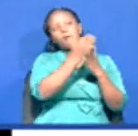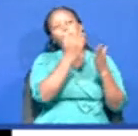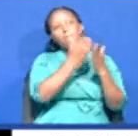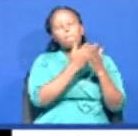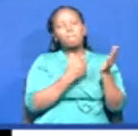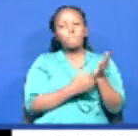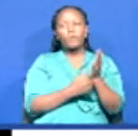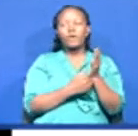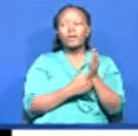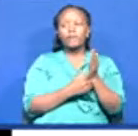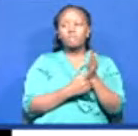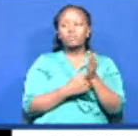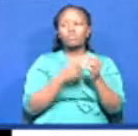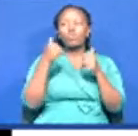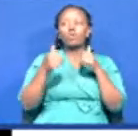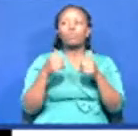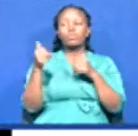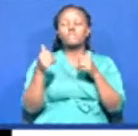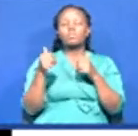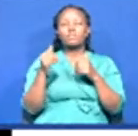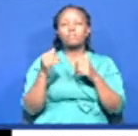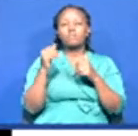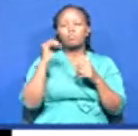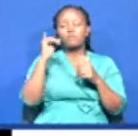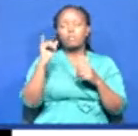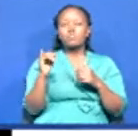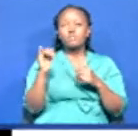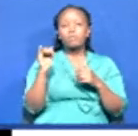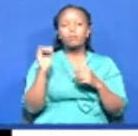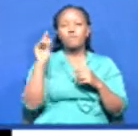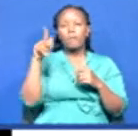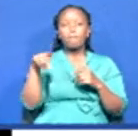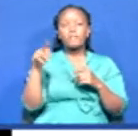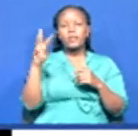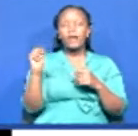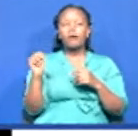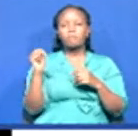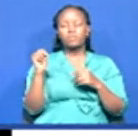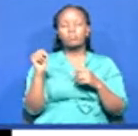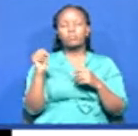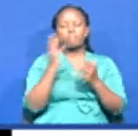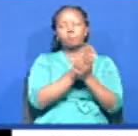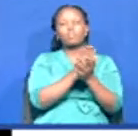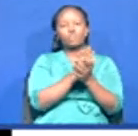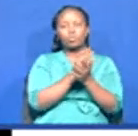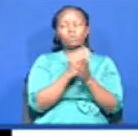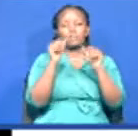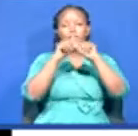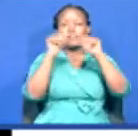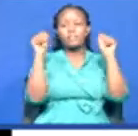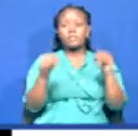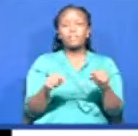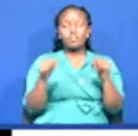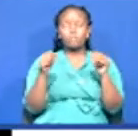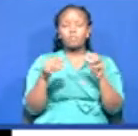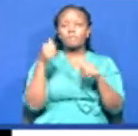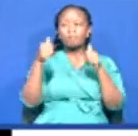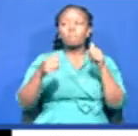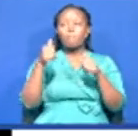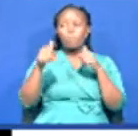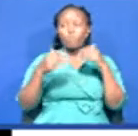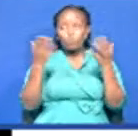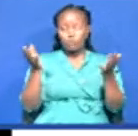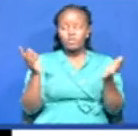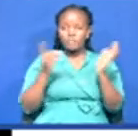the integrated product marking authentication system, which is being